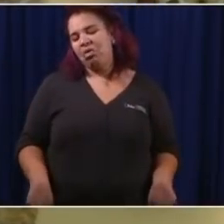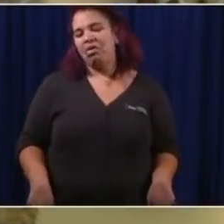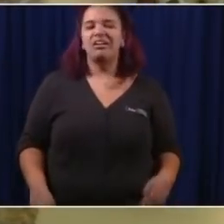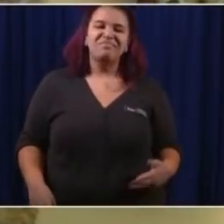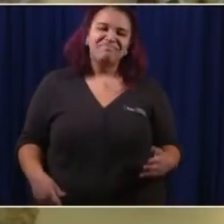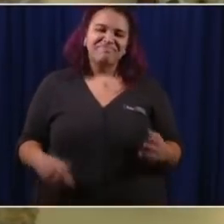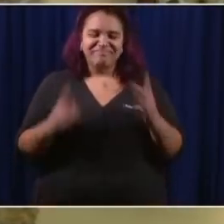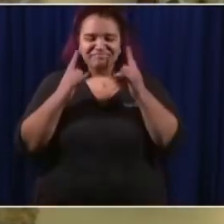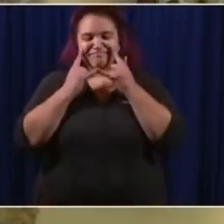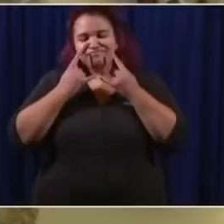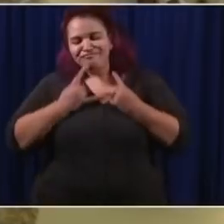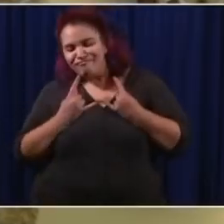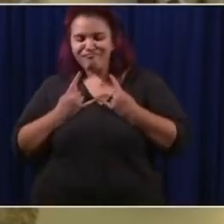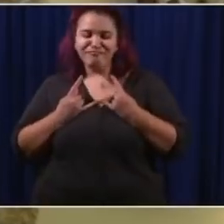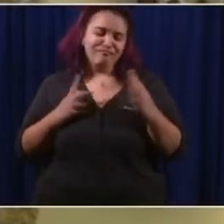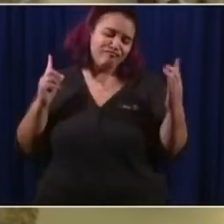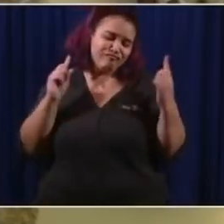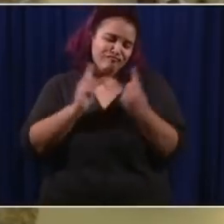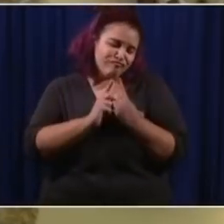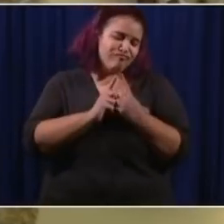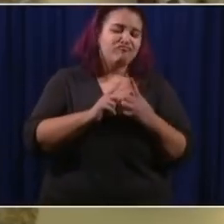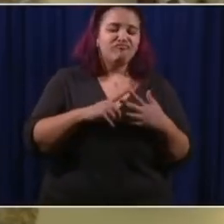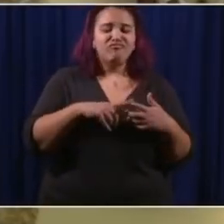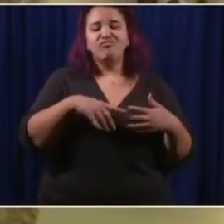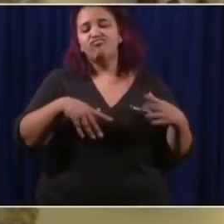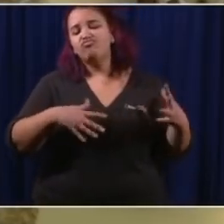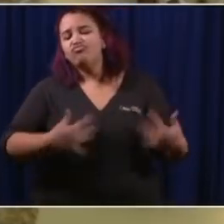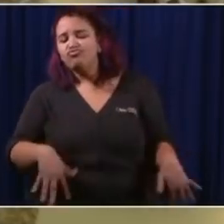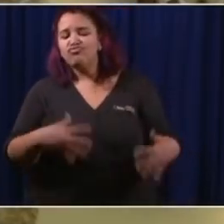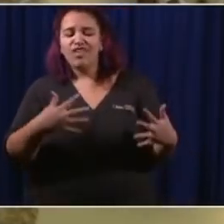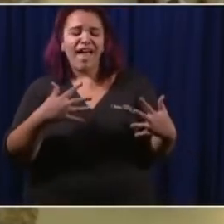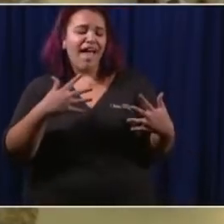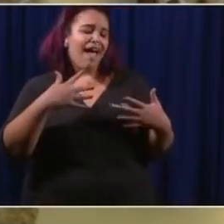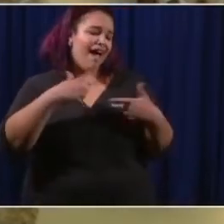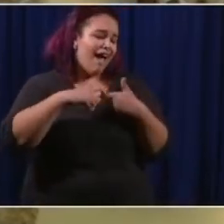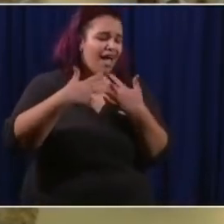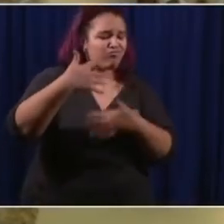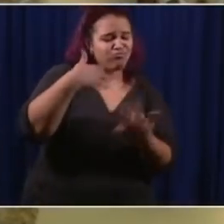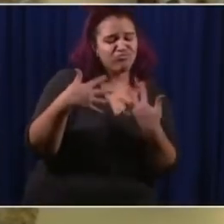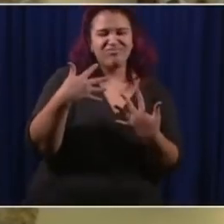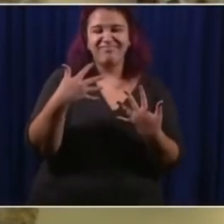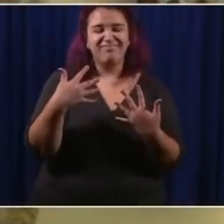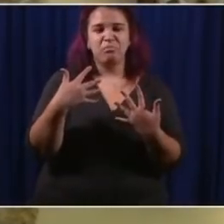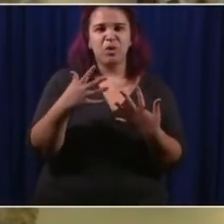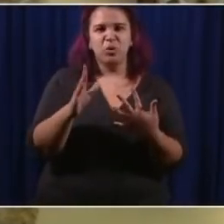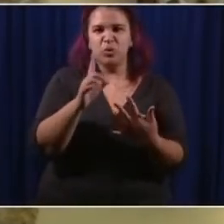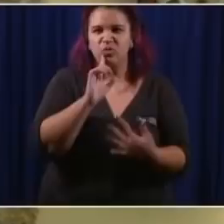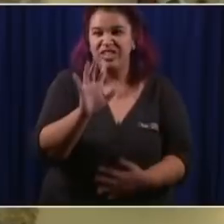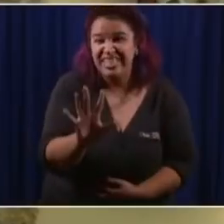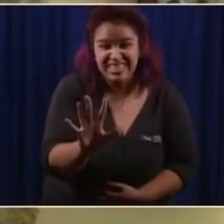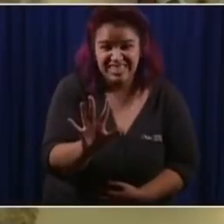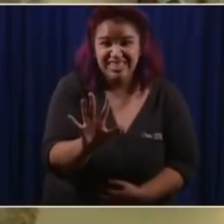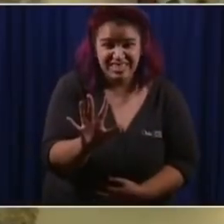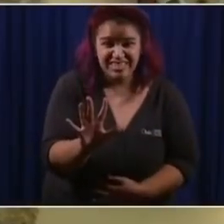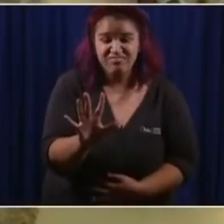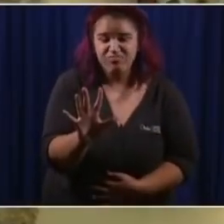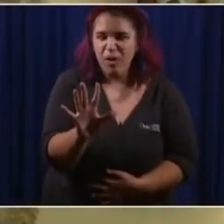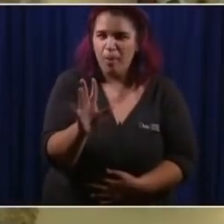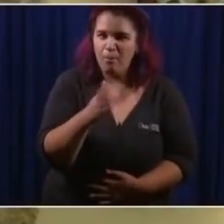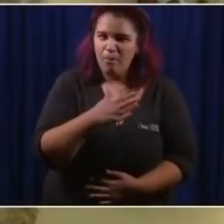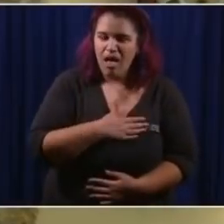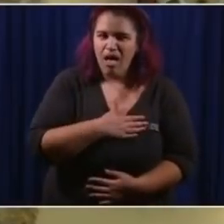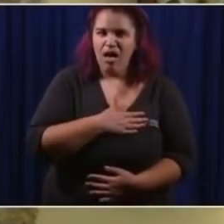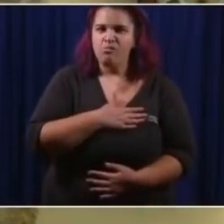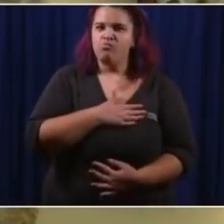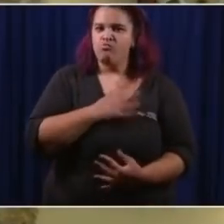message, I believe, that we can give to young people, and it's not from me, but